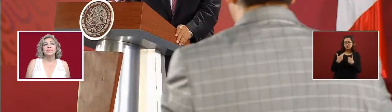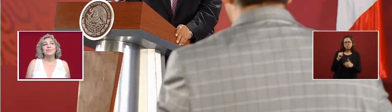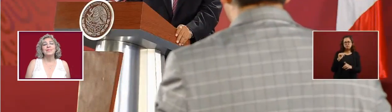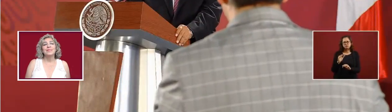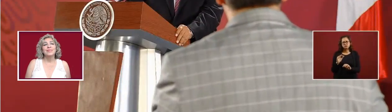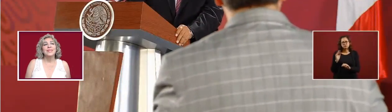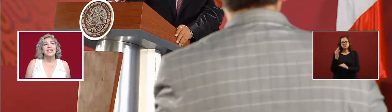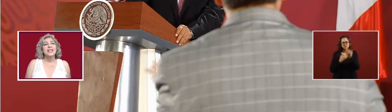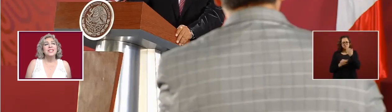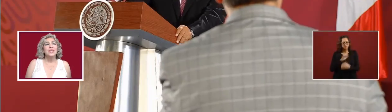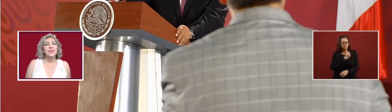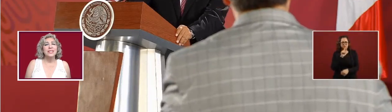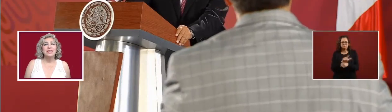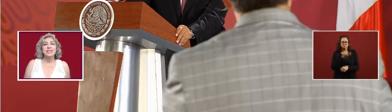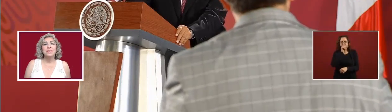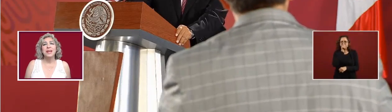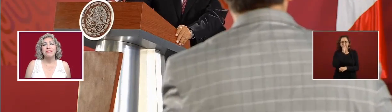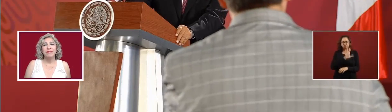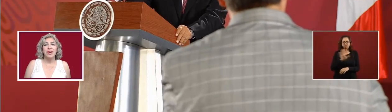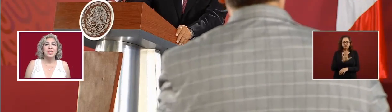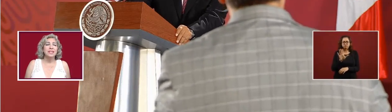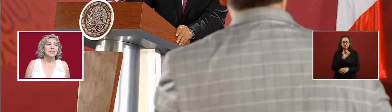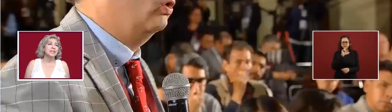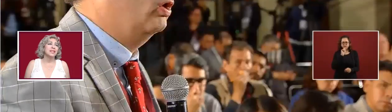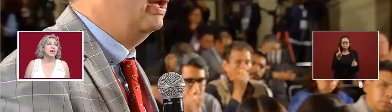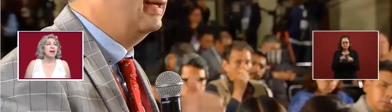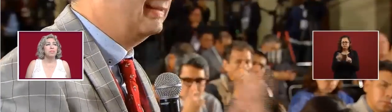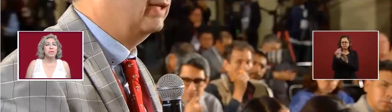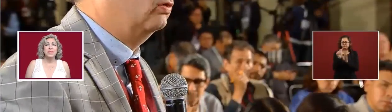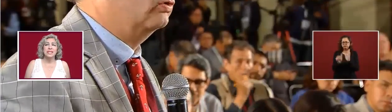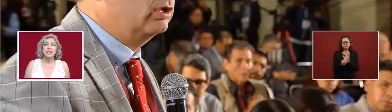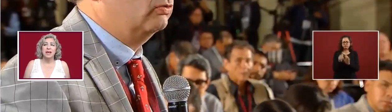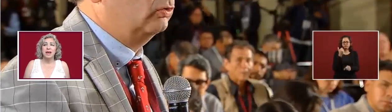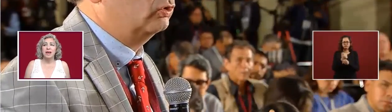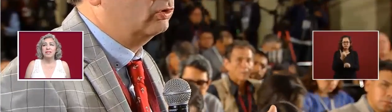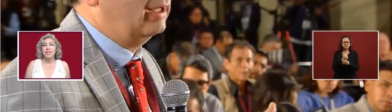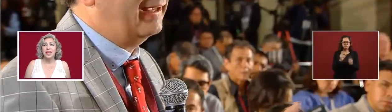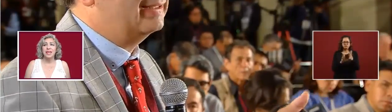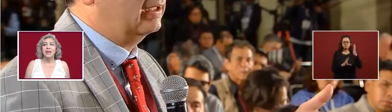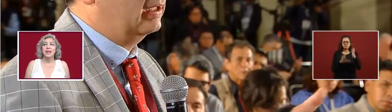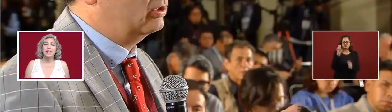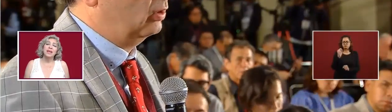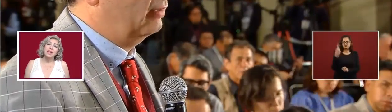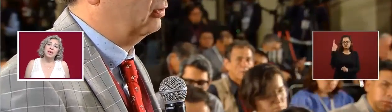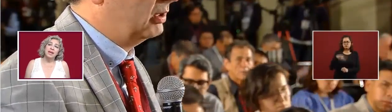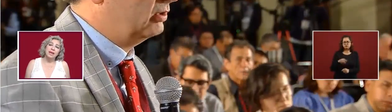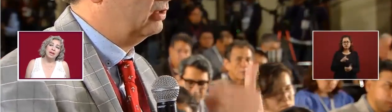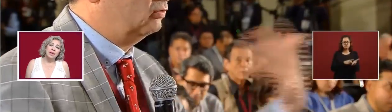So, is there some kind of funds, and the compliments of the,